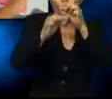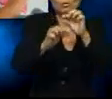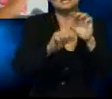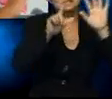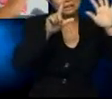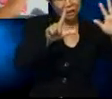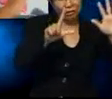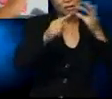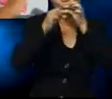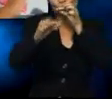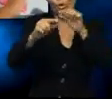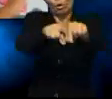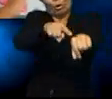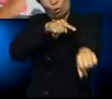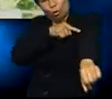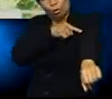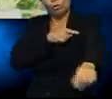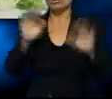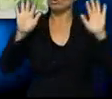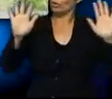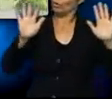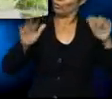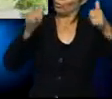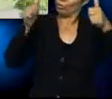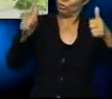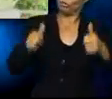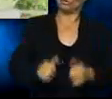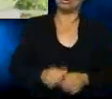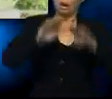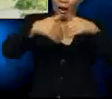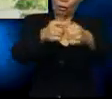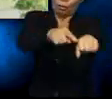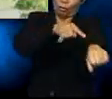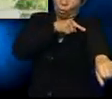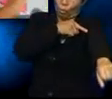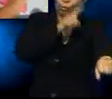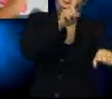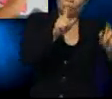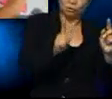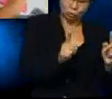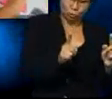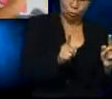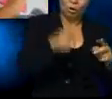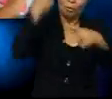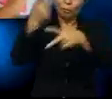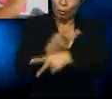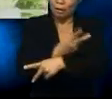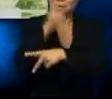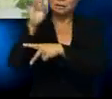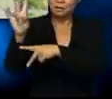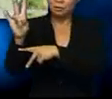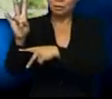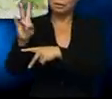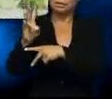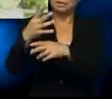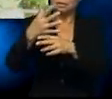table? 7. The table is 7 straws long. Wonderful. So, if we know how long each straw is, then we